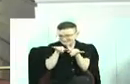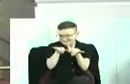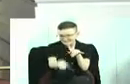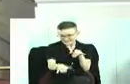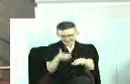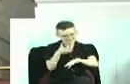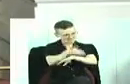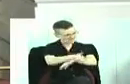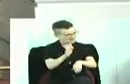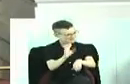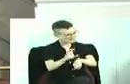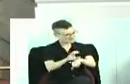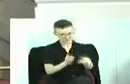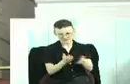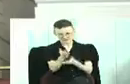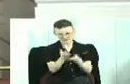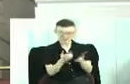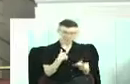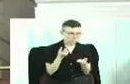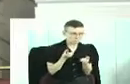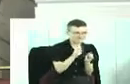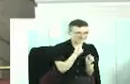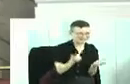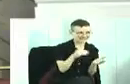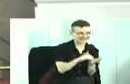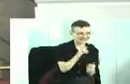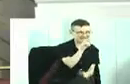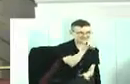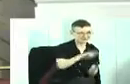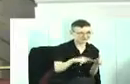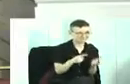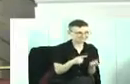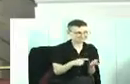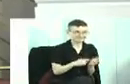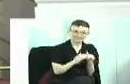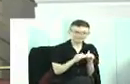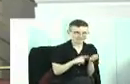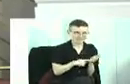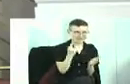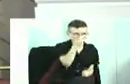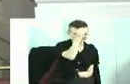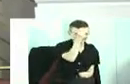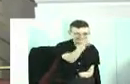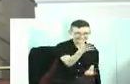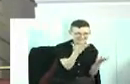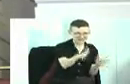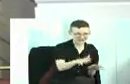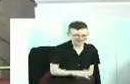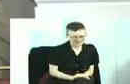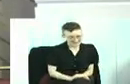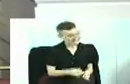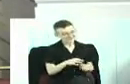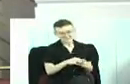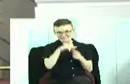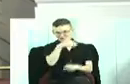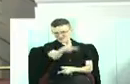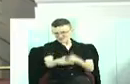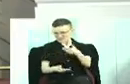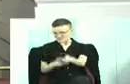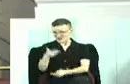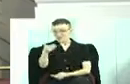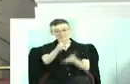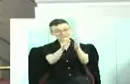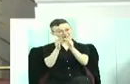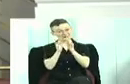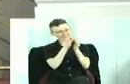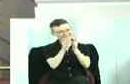I will try to repeat that later on, but I at least made sure that I got it in. A special welcome to everybody who is joining us online